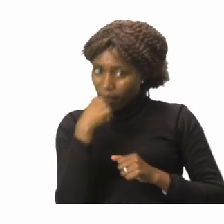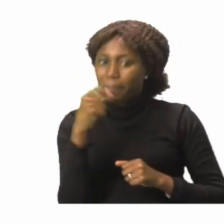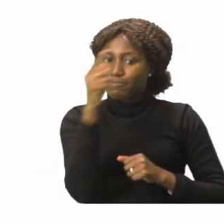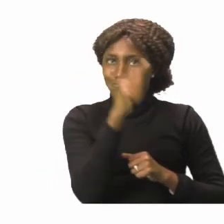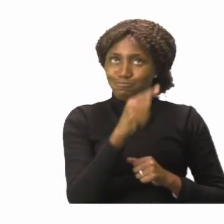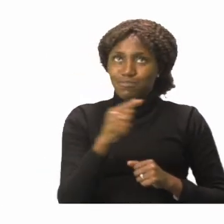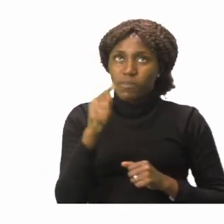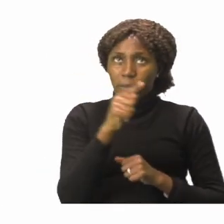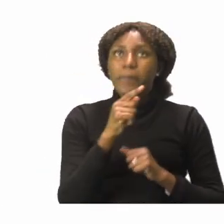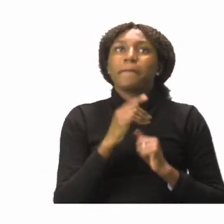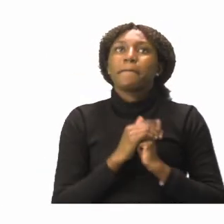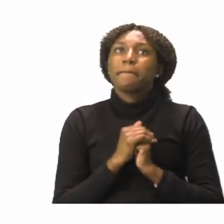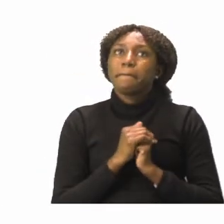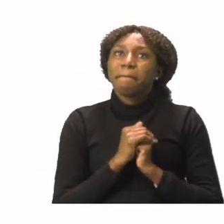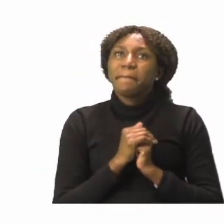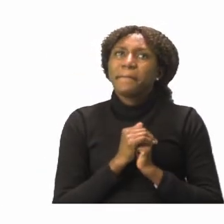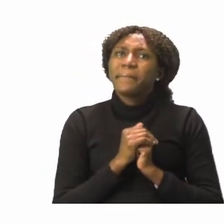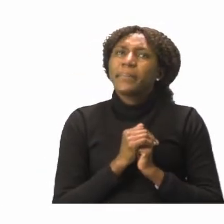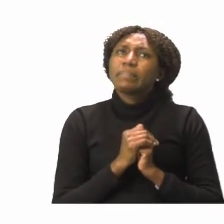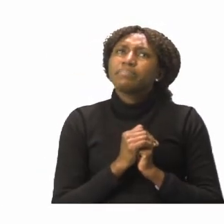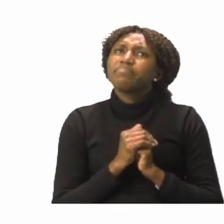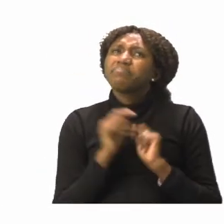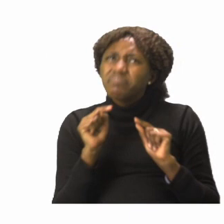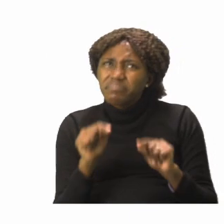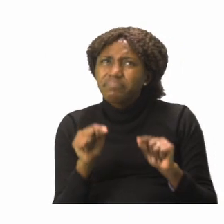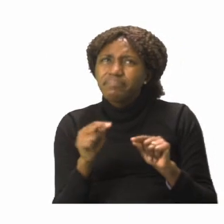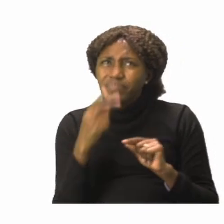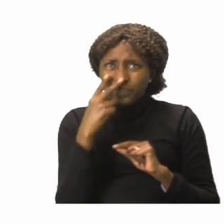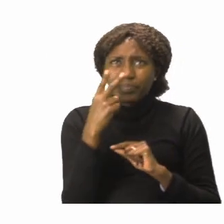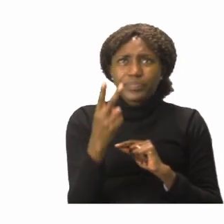Then, can you see the